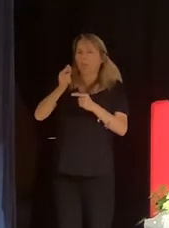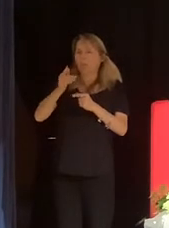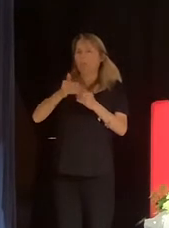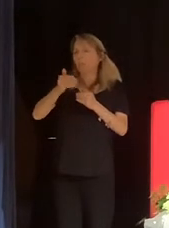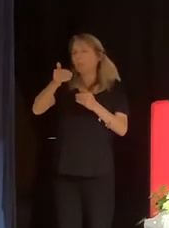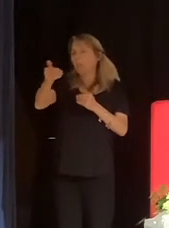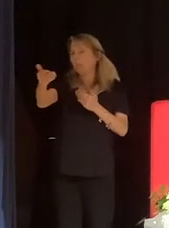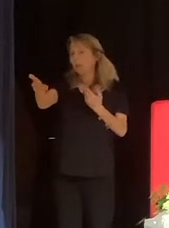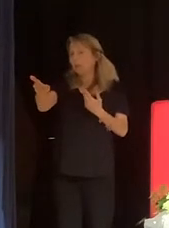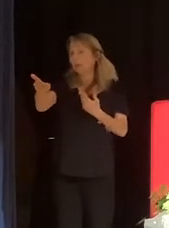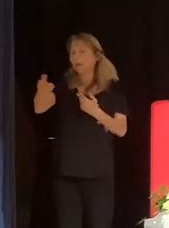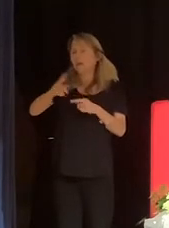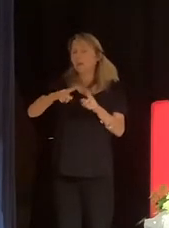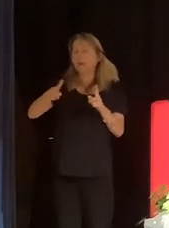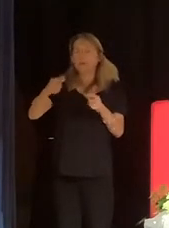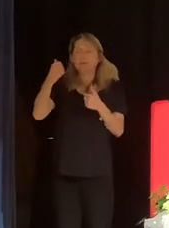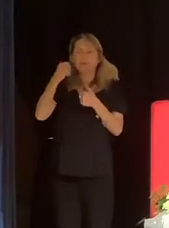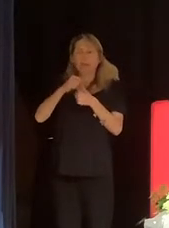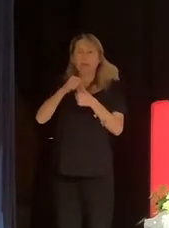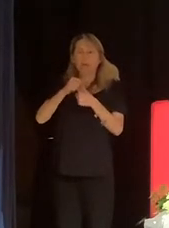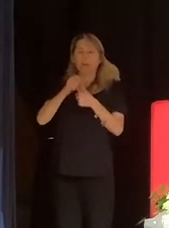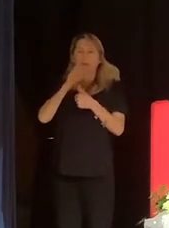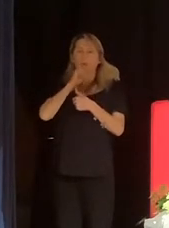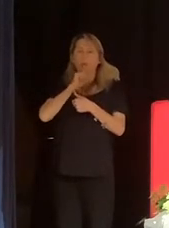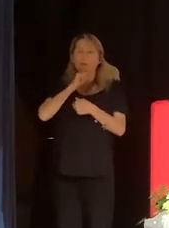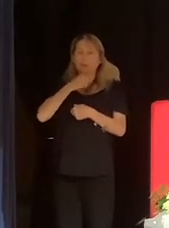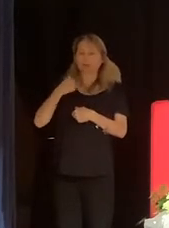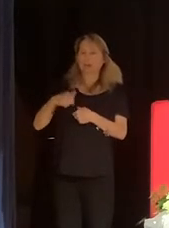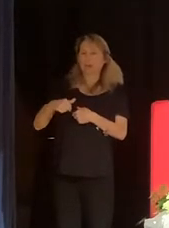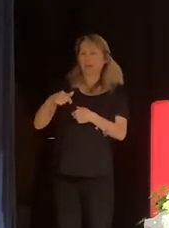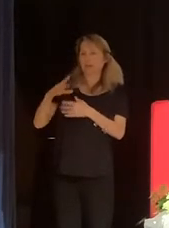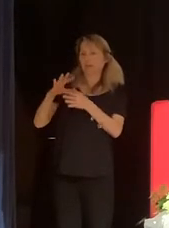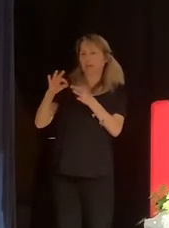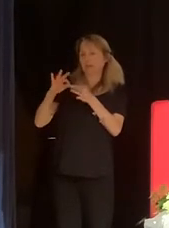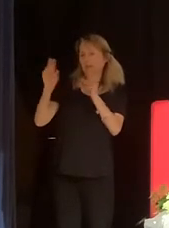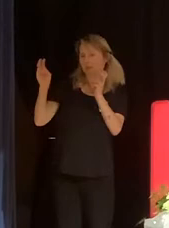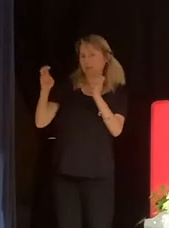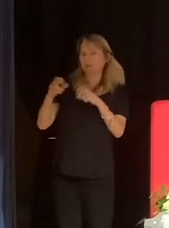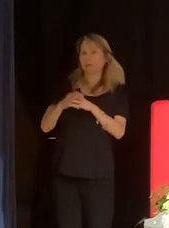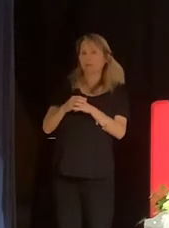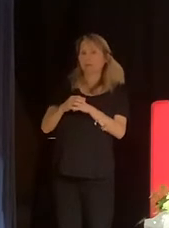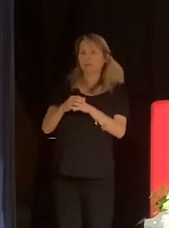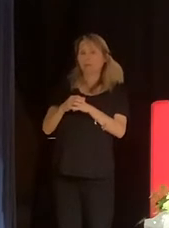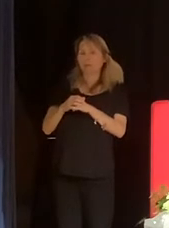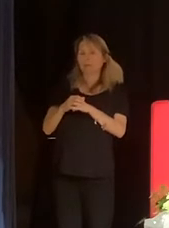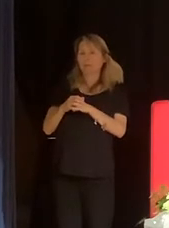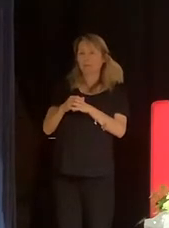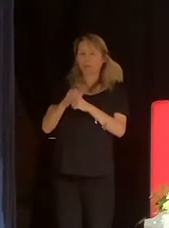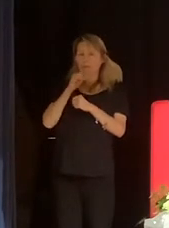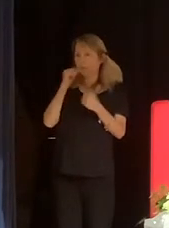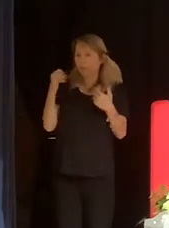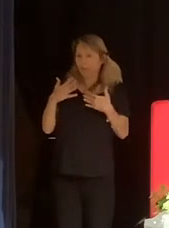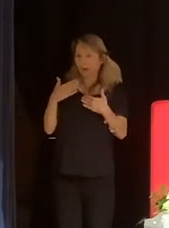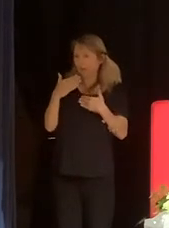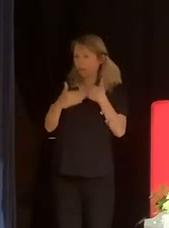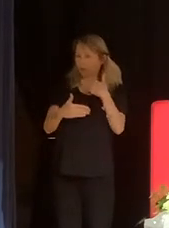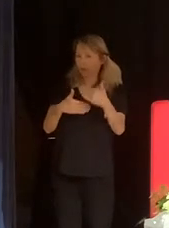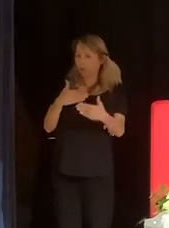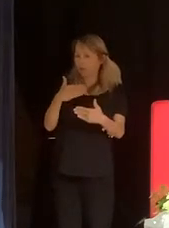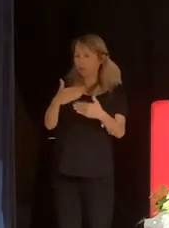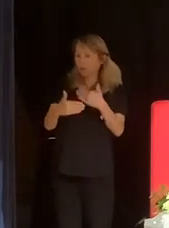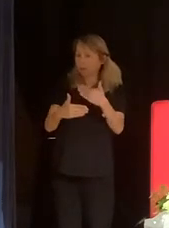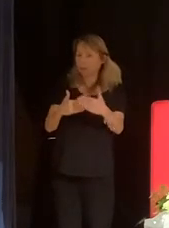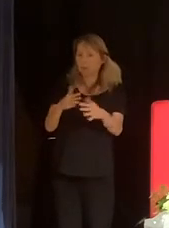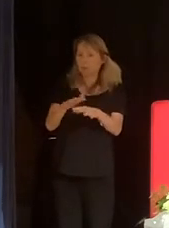of the ancient Chinese proverb: you should not be afraid of going slowly. Be only afraid